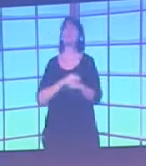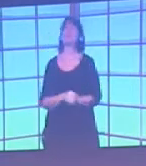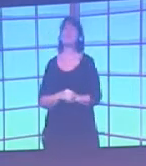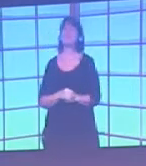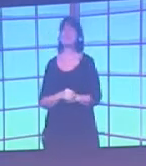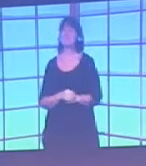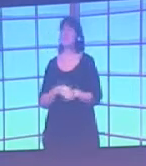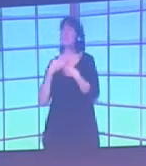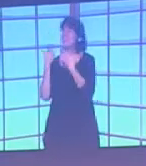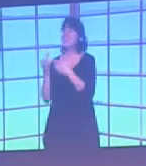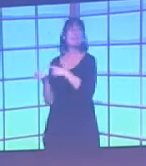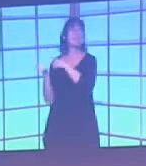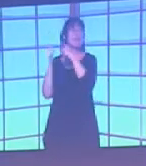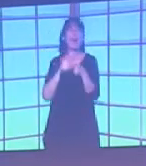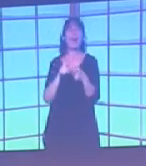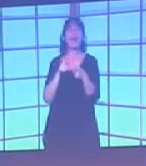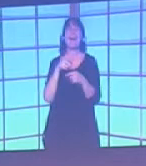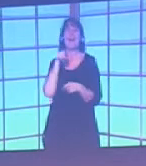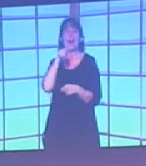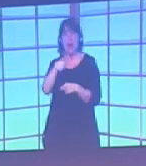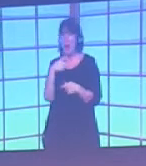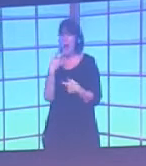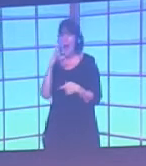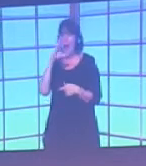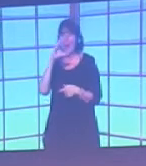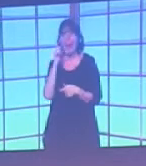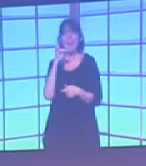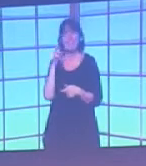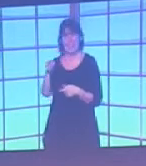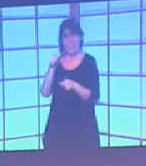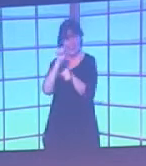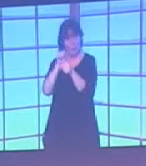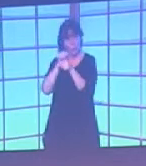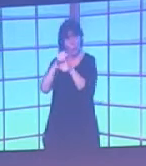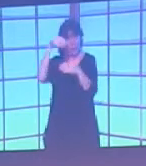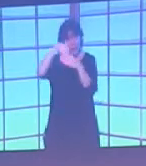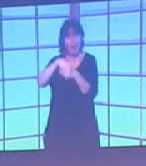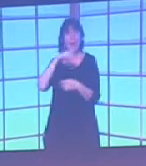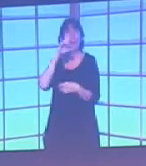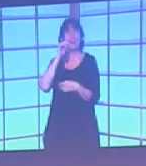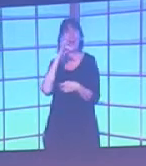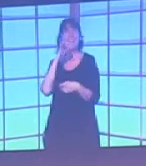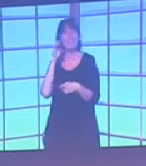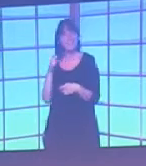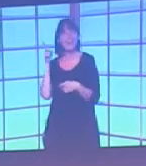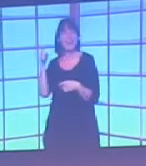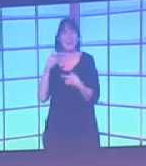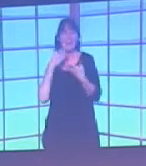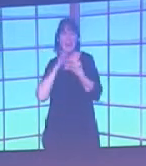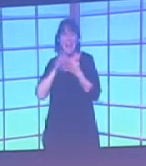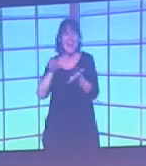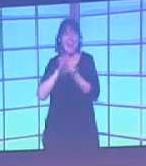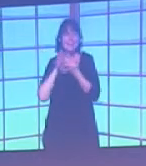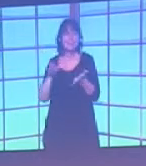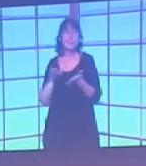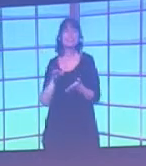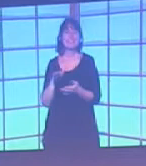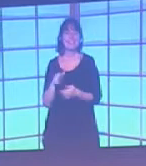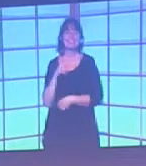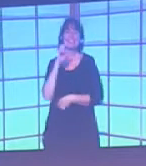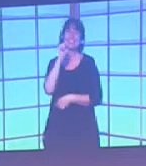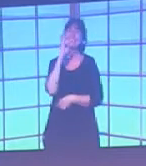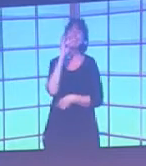you're doing at CAFE. We internally at CAFE know how important you are to the team and the work that you're doing, but perhaps in